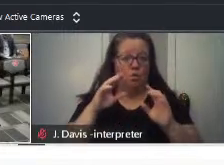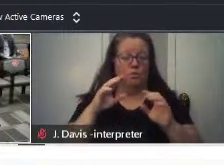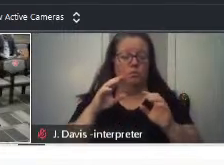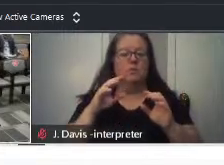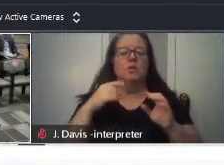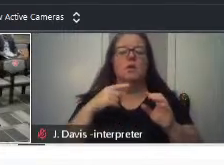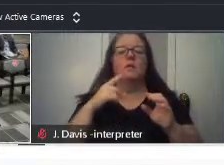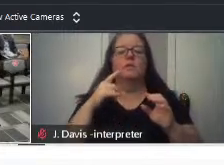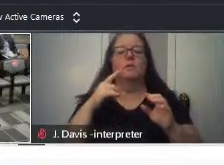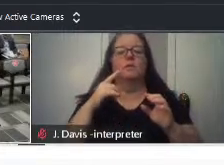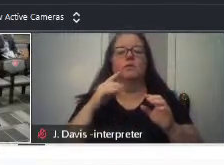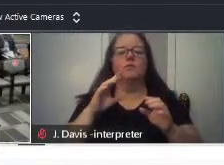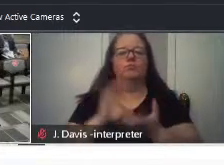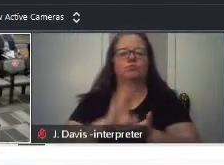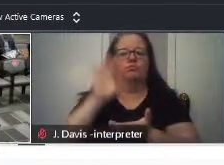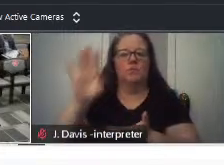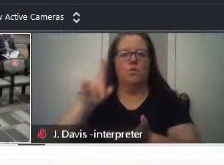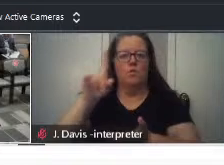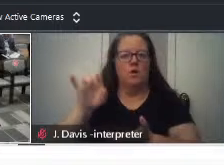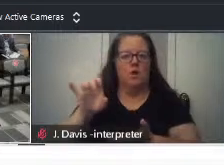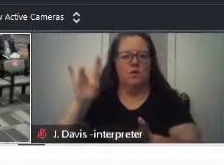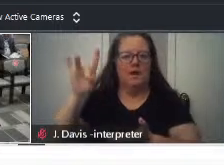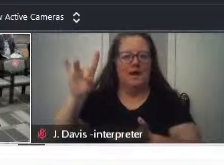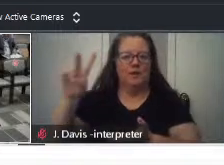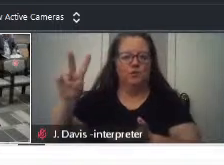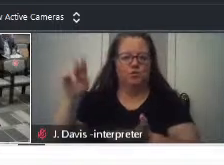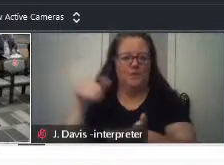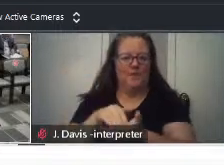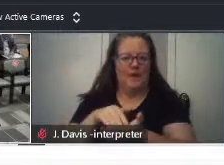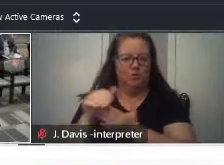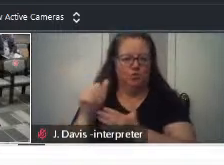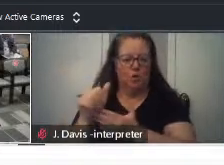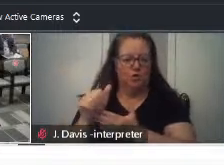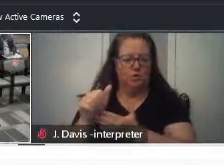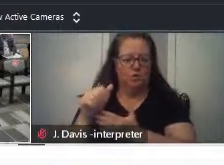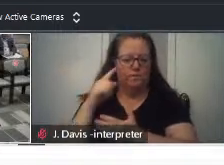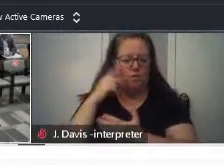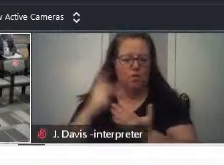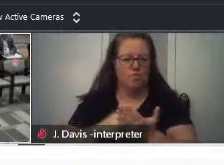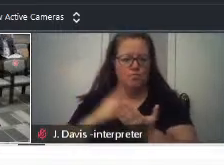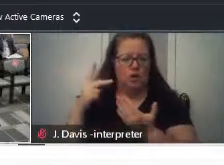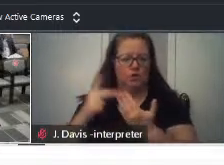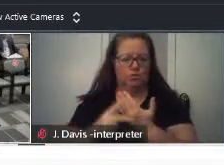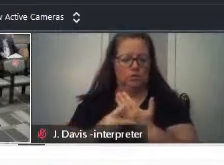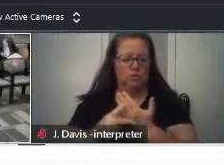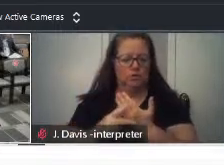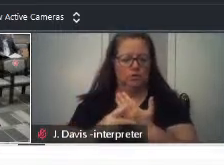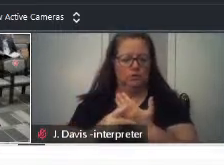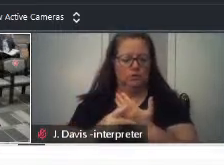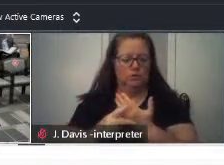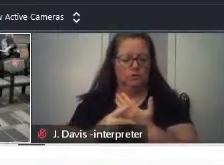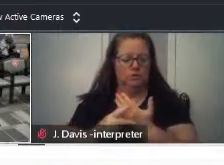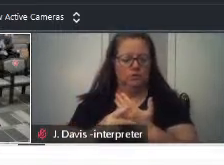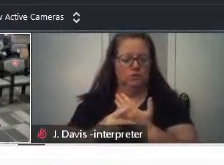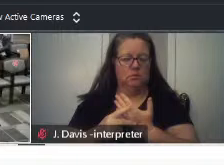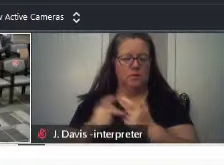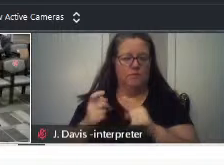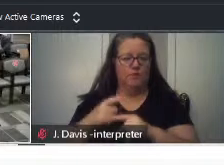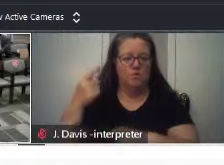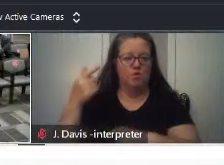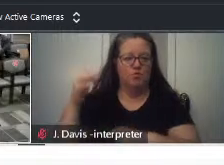of additional approximately $182,000. This project is a grant-funded